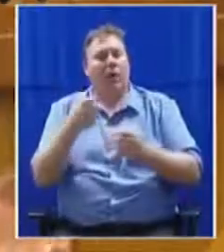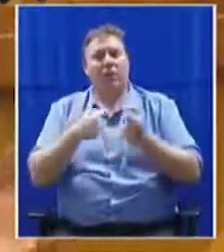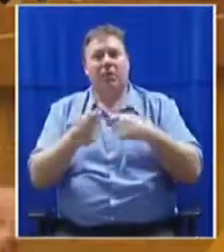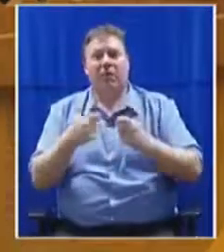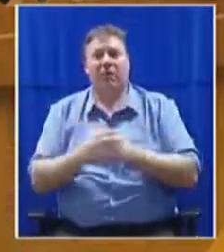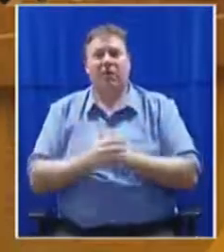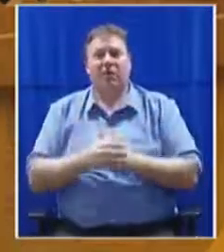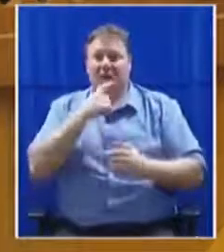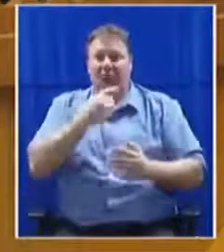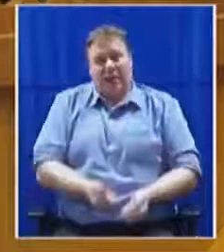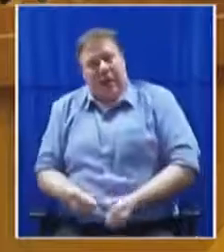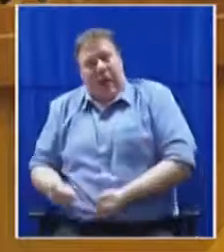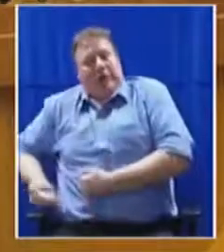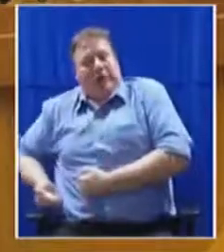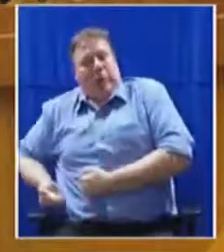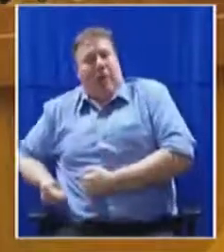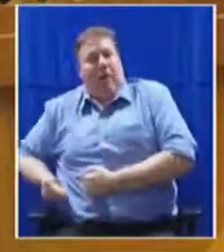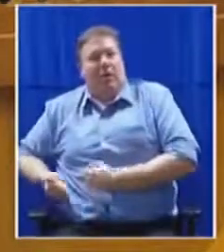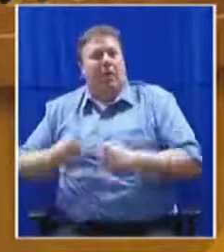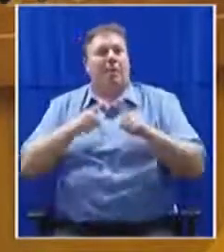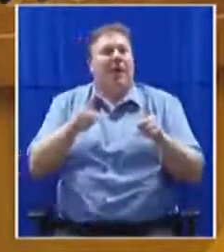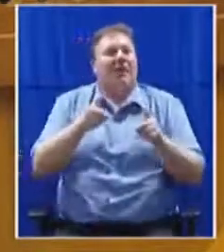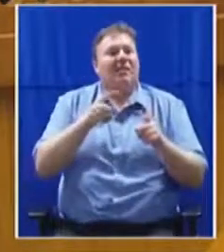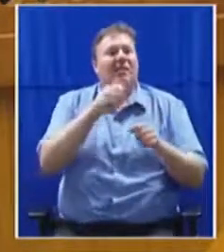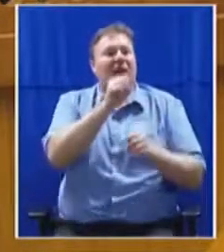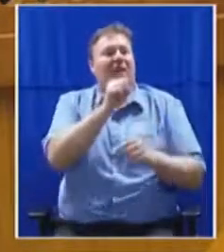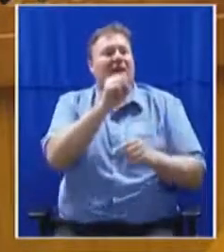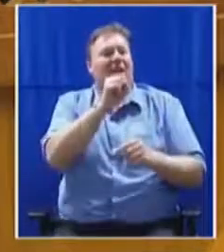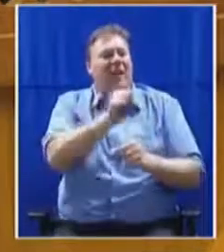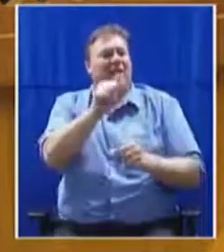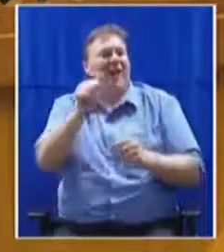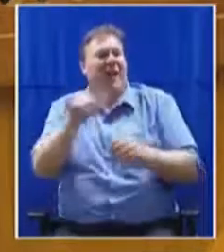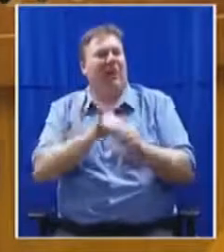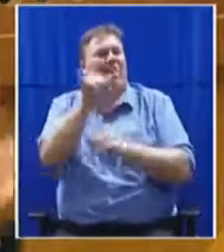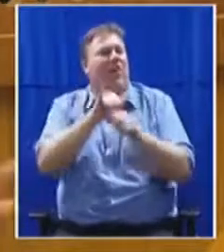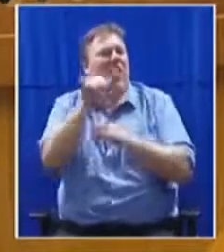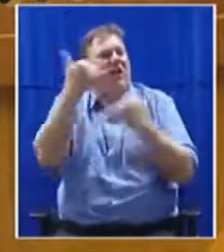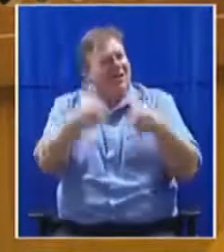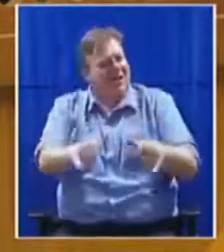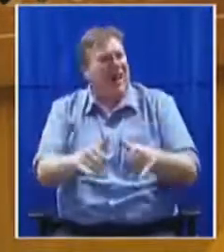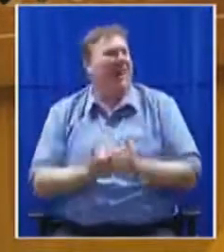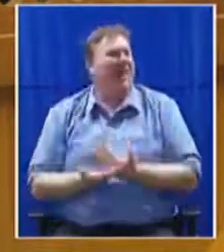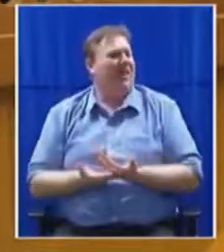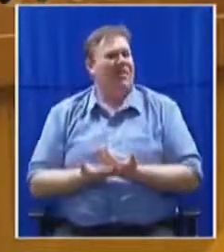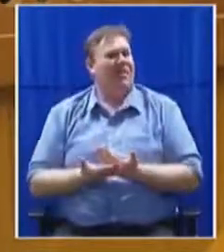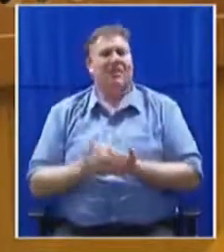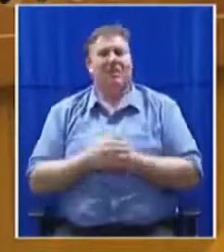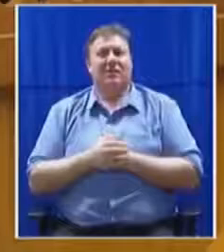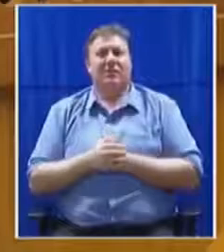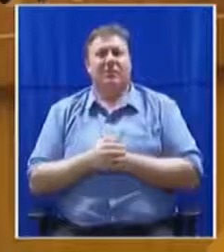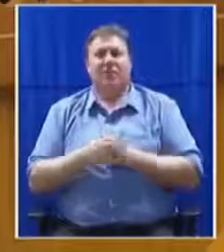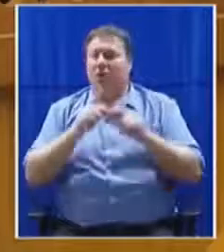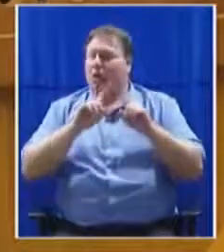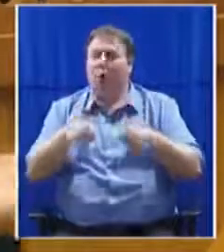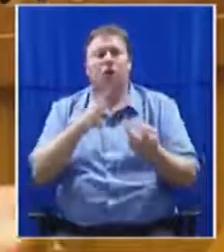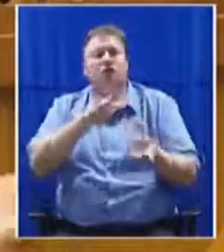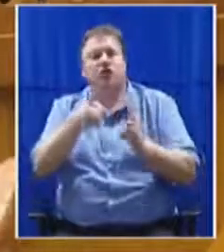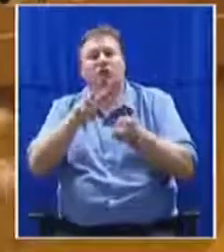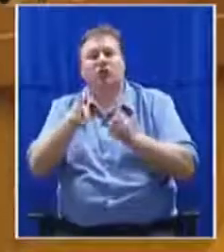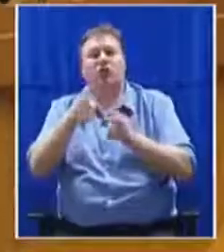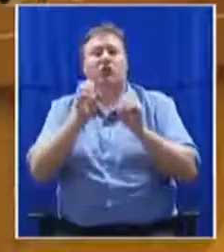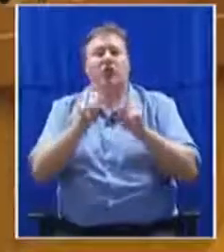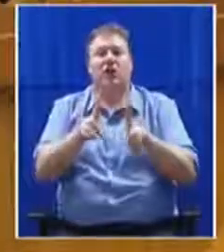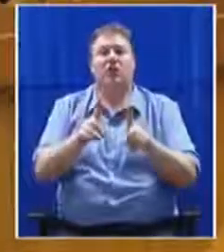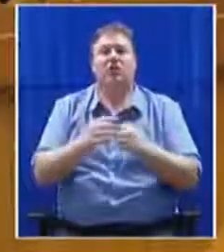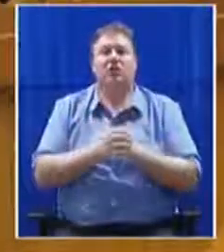tightening the belt while you keep SAA in the skies. You can't keep of overhauling education, but equally so